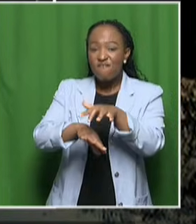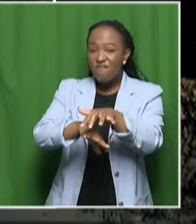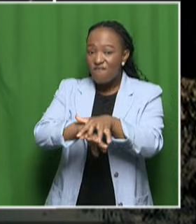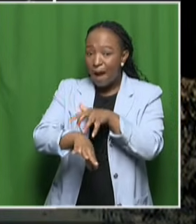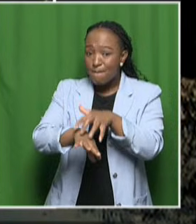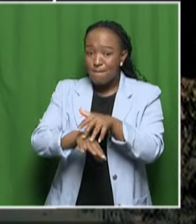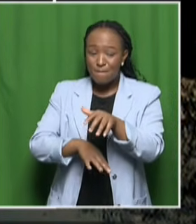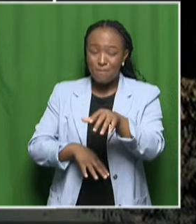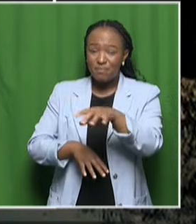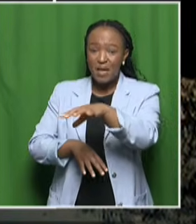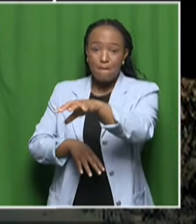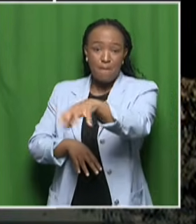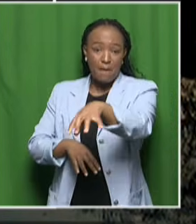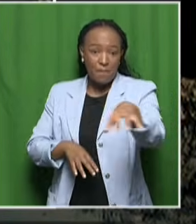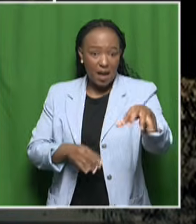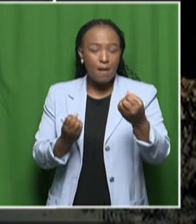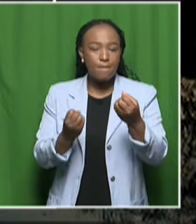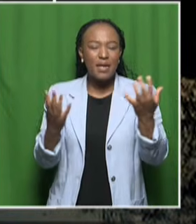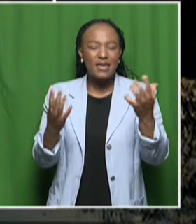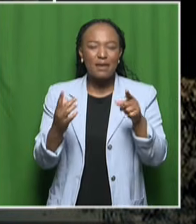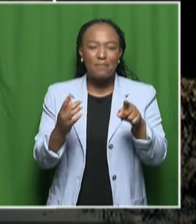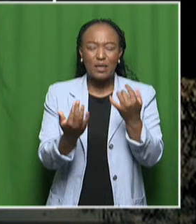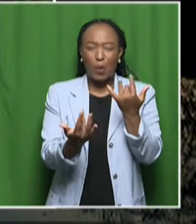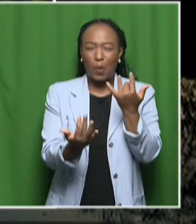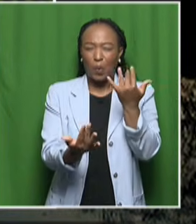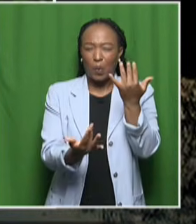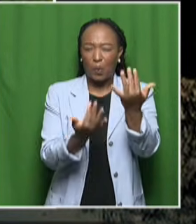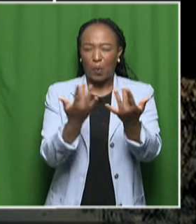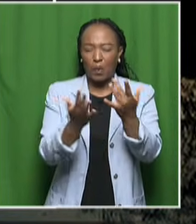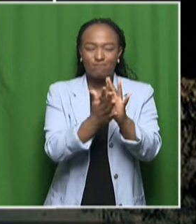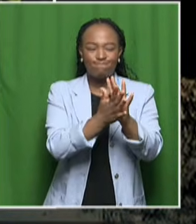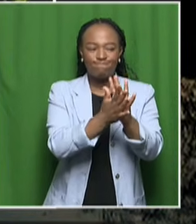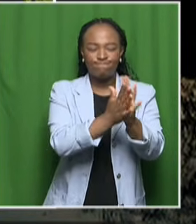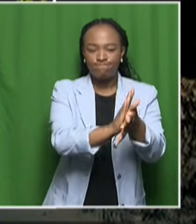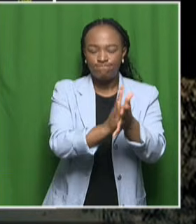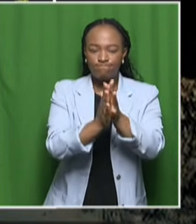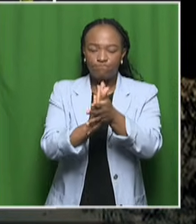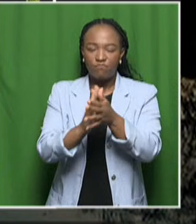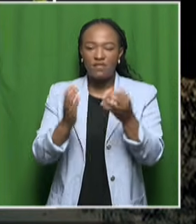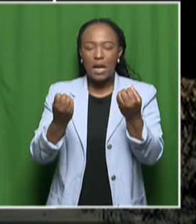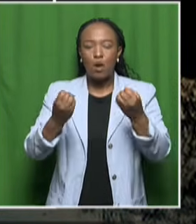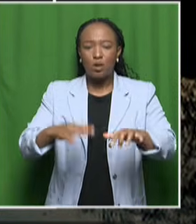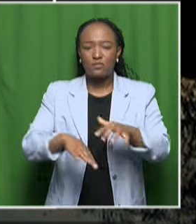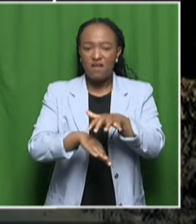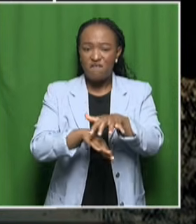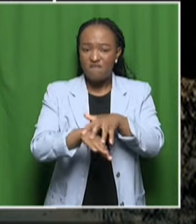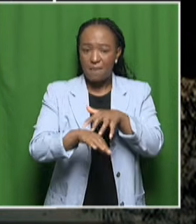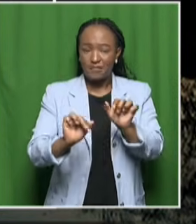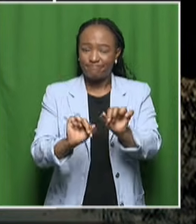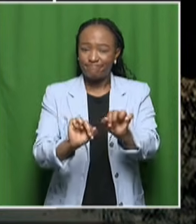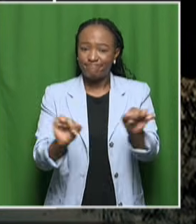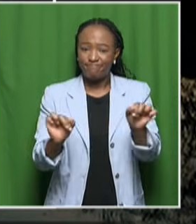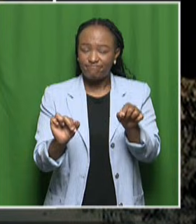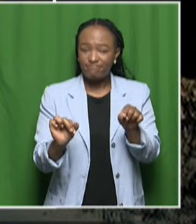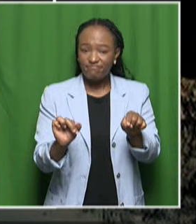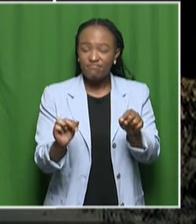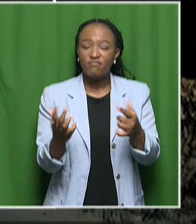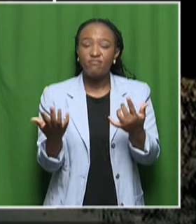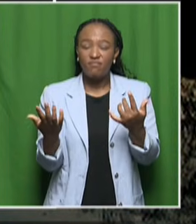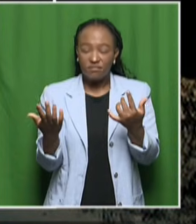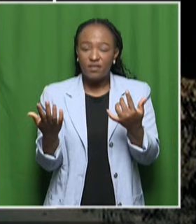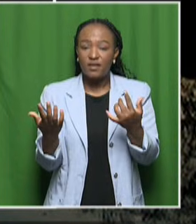that, will be quite difficult to get back because that's their bread and butter. It's what they rely on. We saw in Wetwood Golf Estate as well.